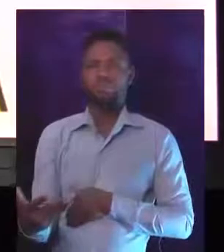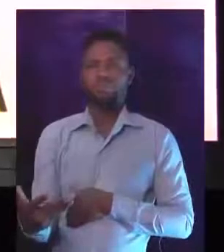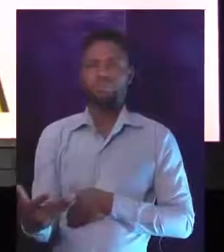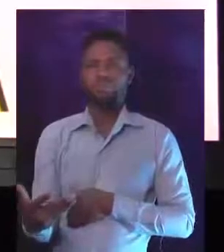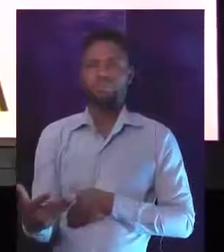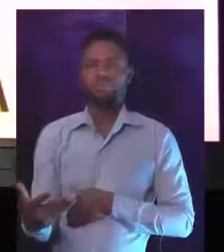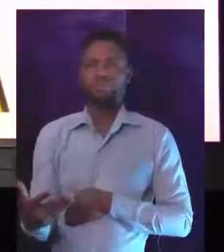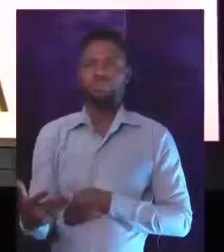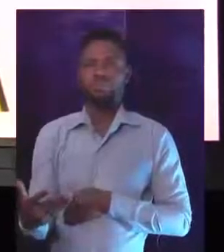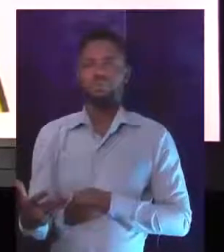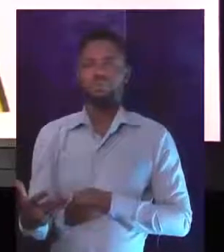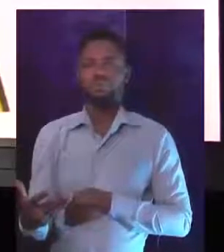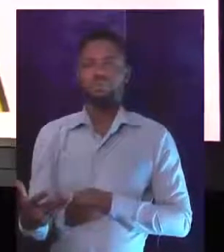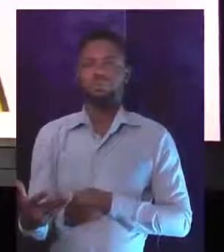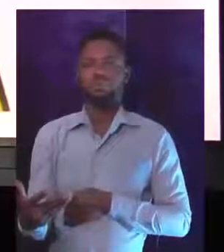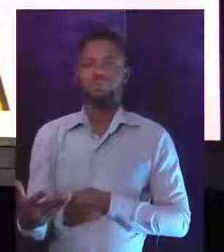anything